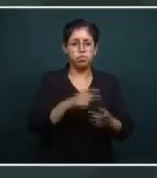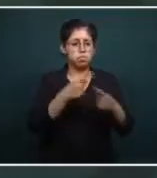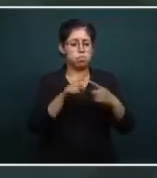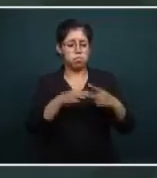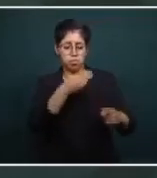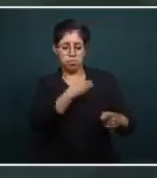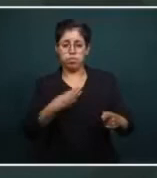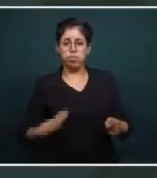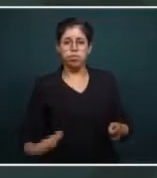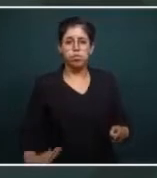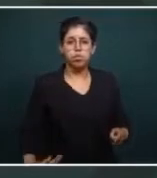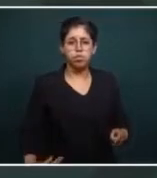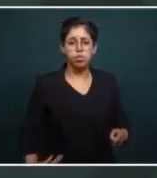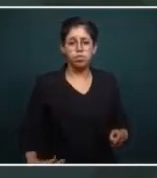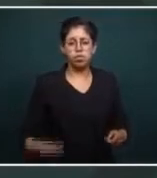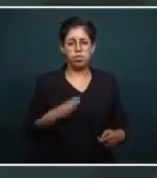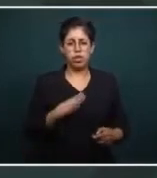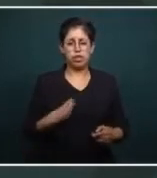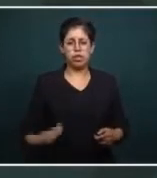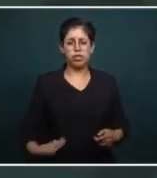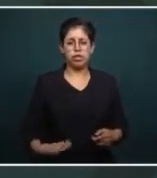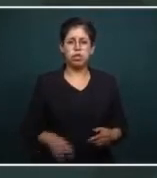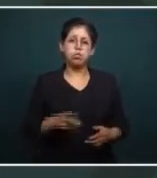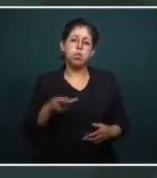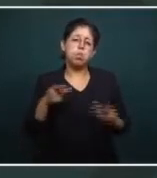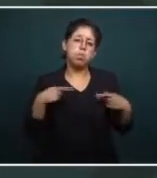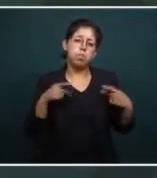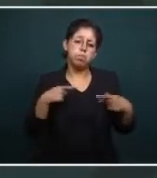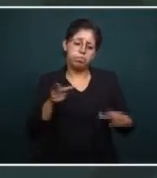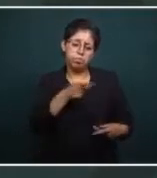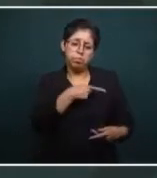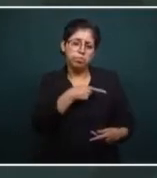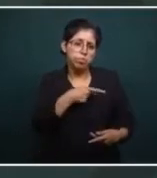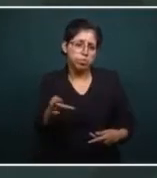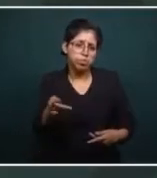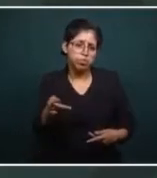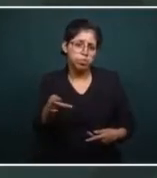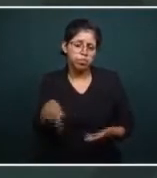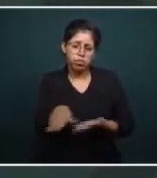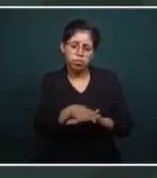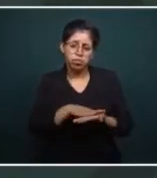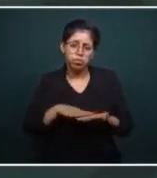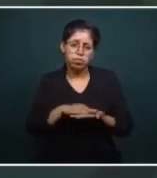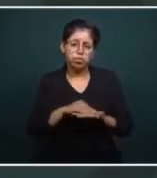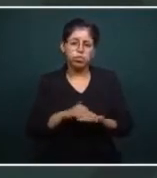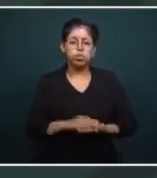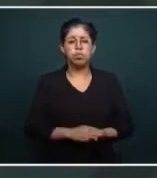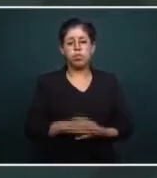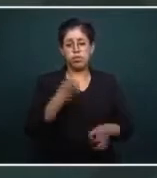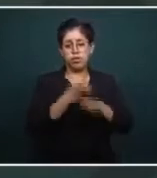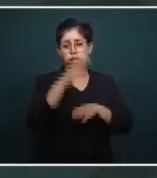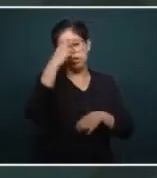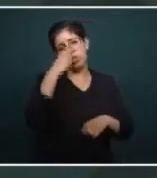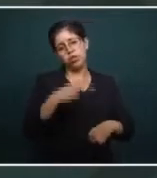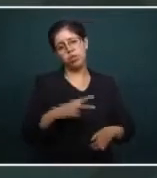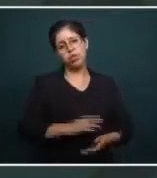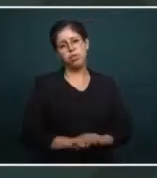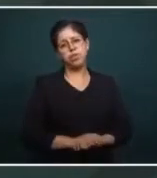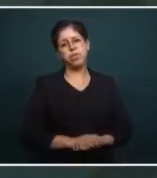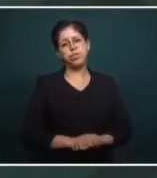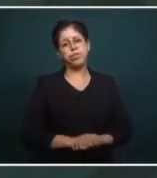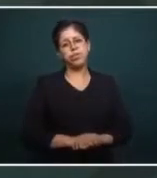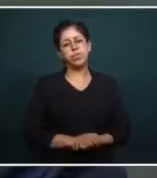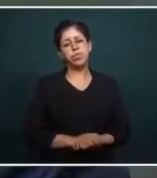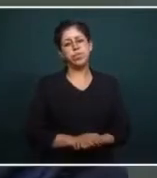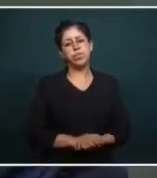deal with the con urban población population, marginal, pobre, that's the margin en el Estado de population México. in the state of Entonces, Mexico.